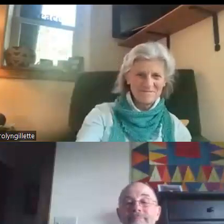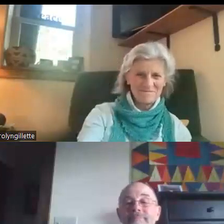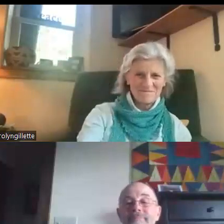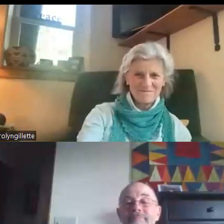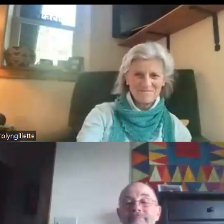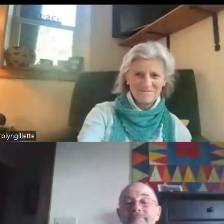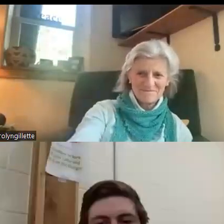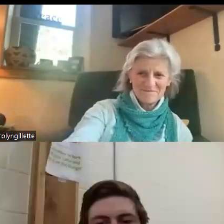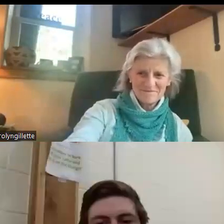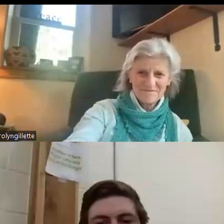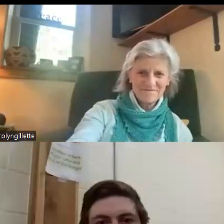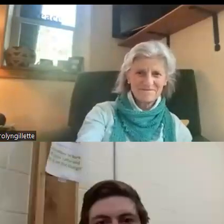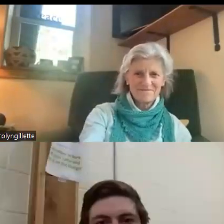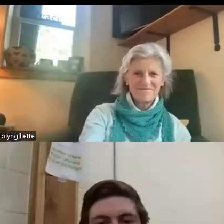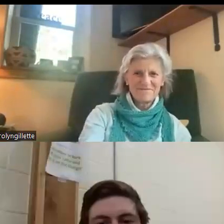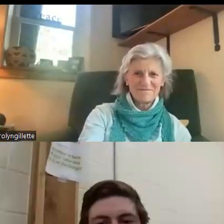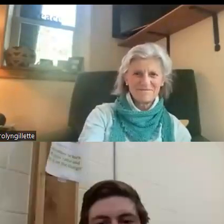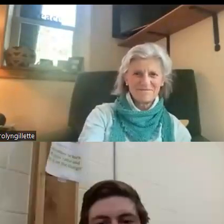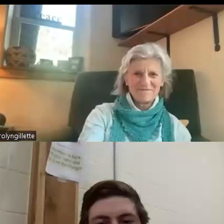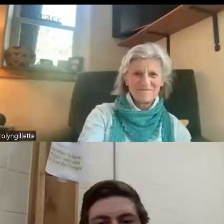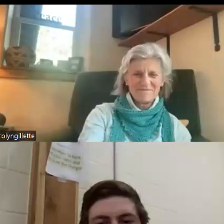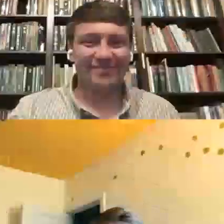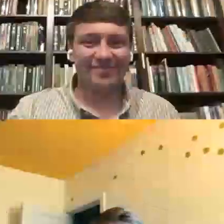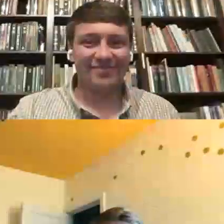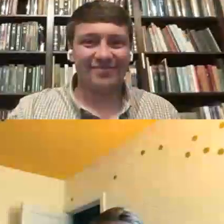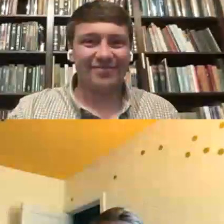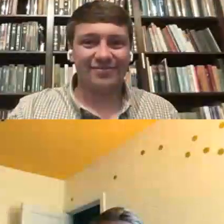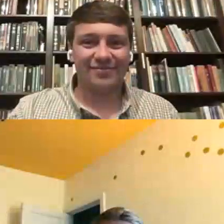Bye, Kate. Good to see you.